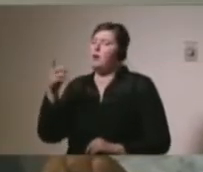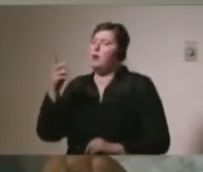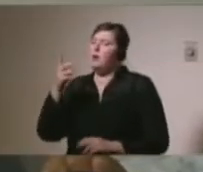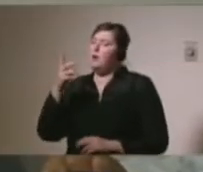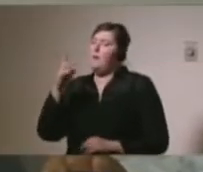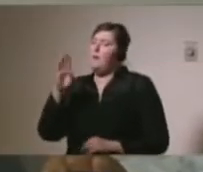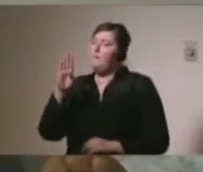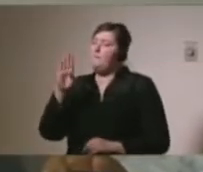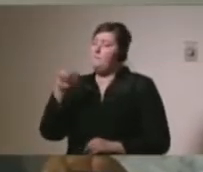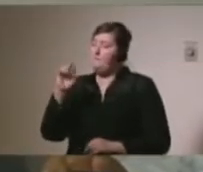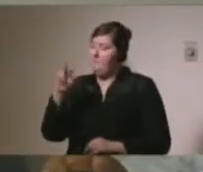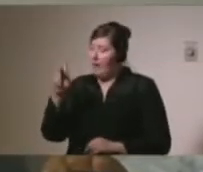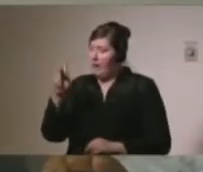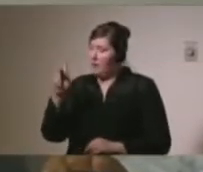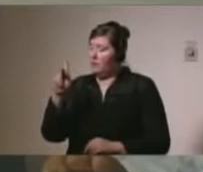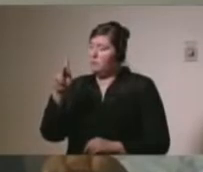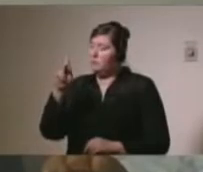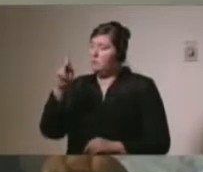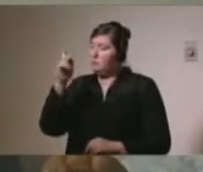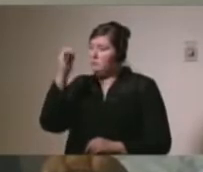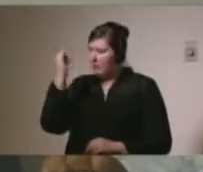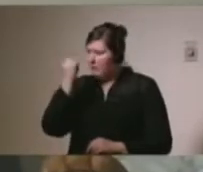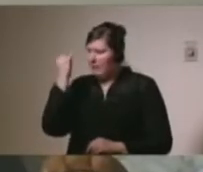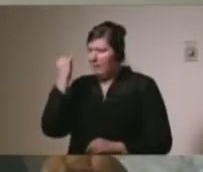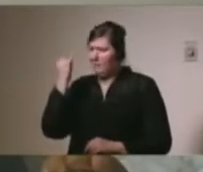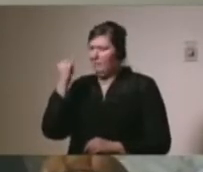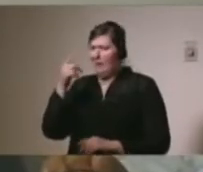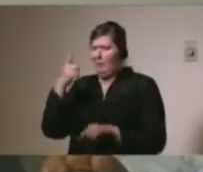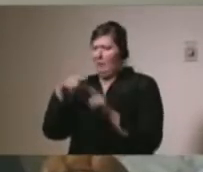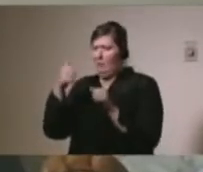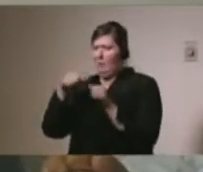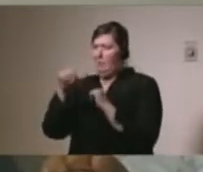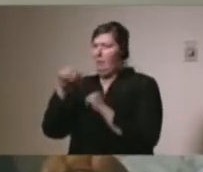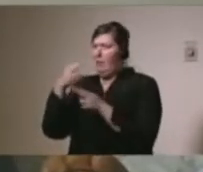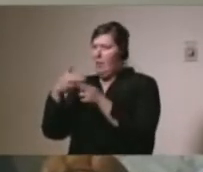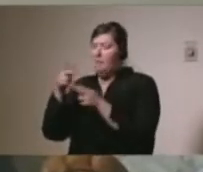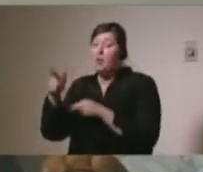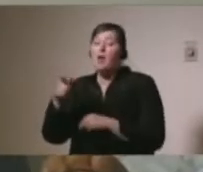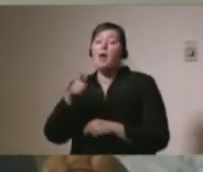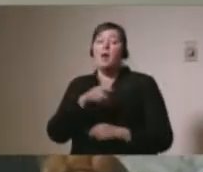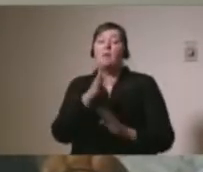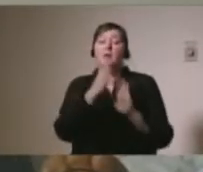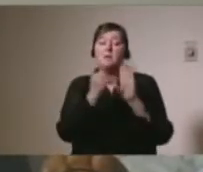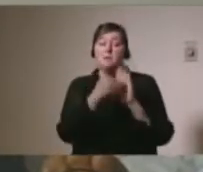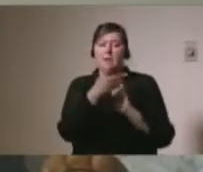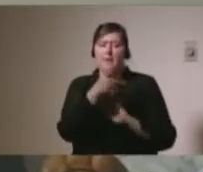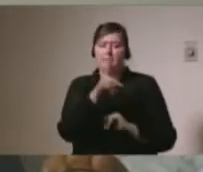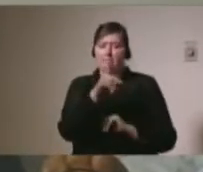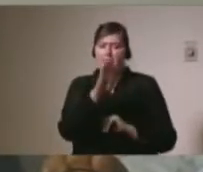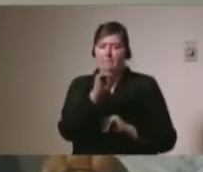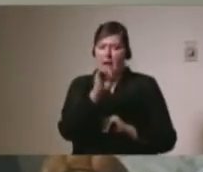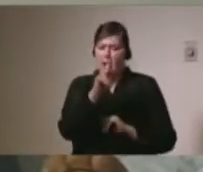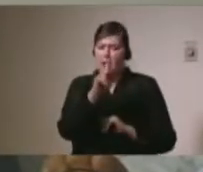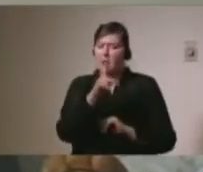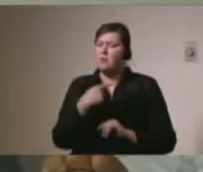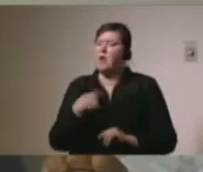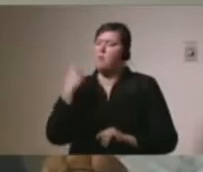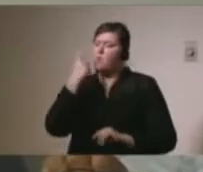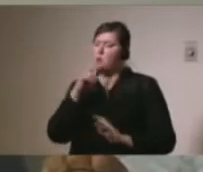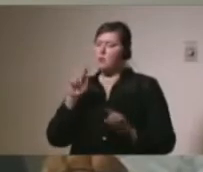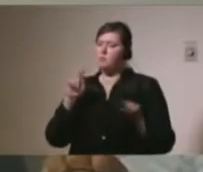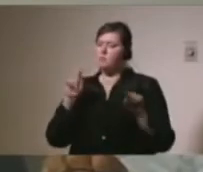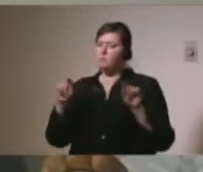Italia have the name of the Italian bank, Postal Bank, if they have explicit social